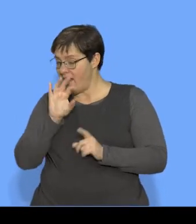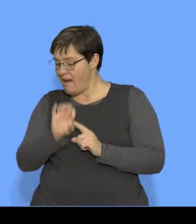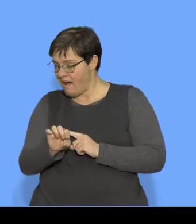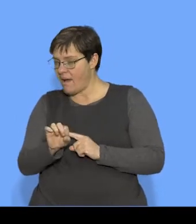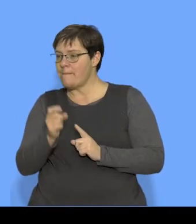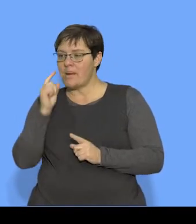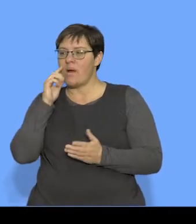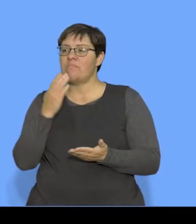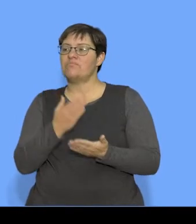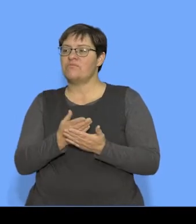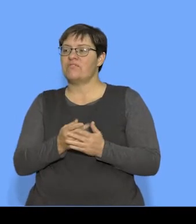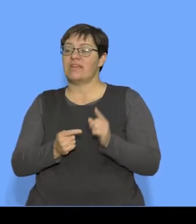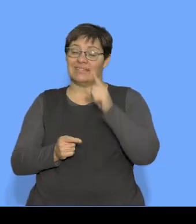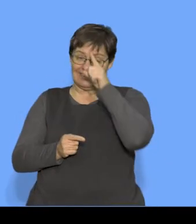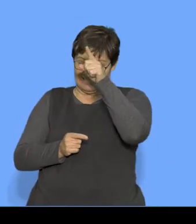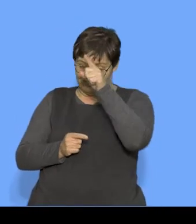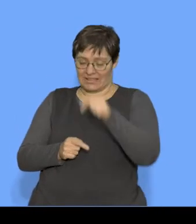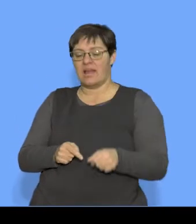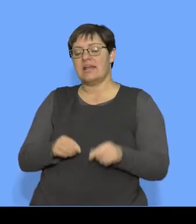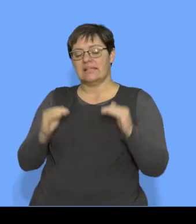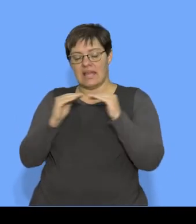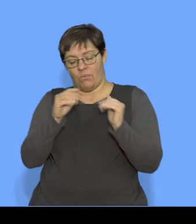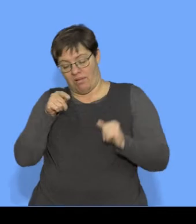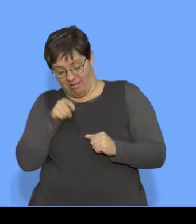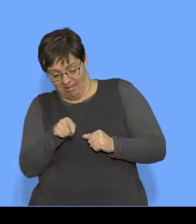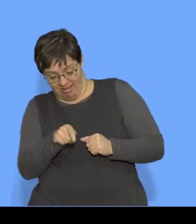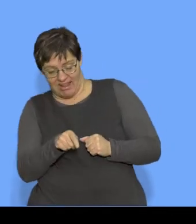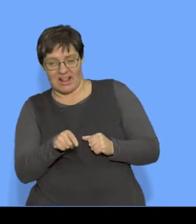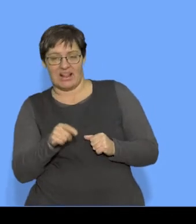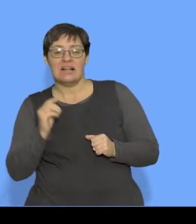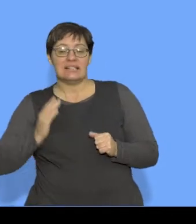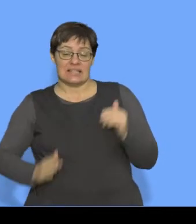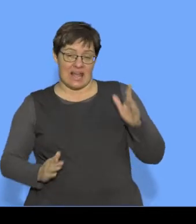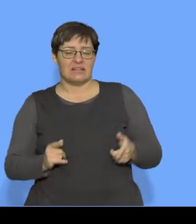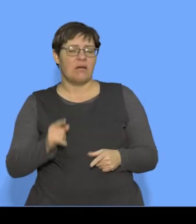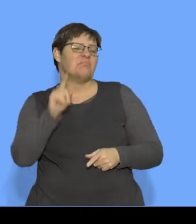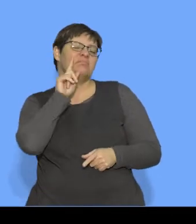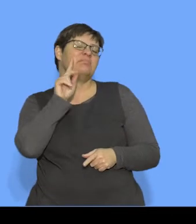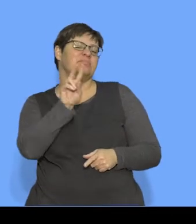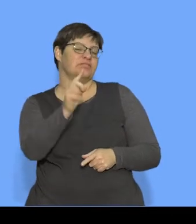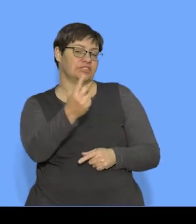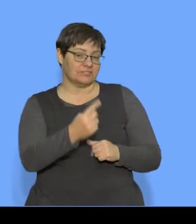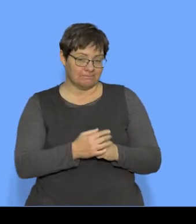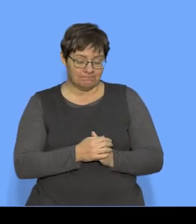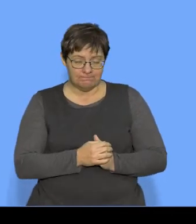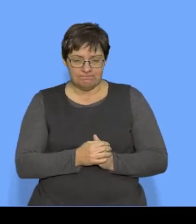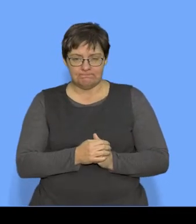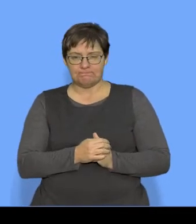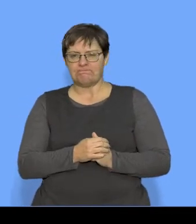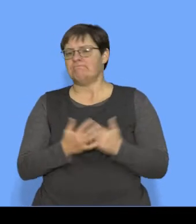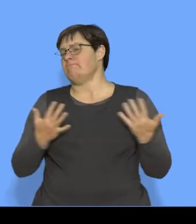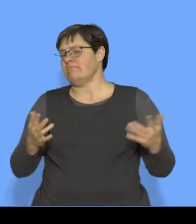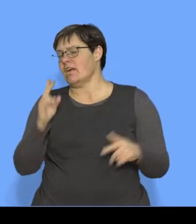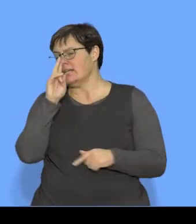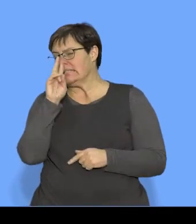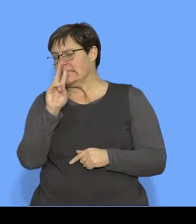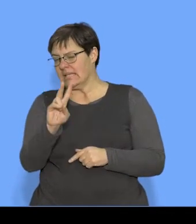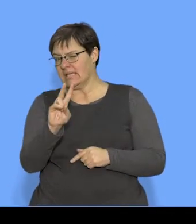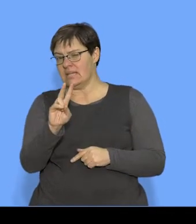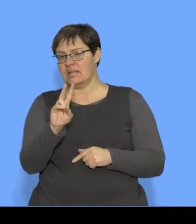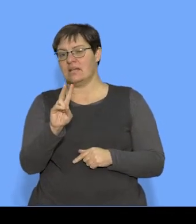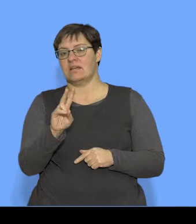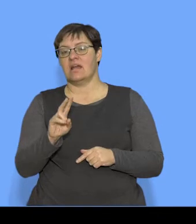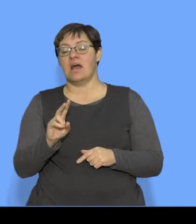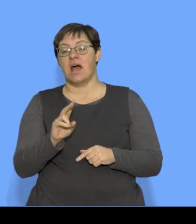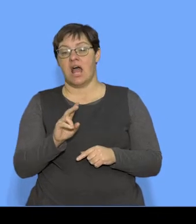also proving that this side is equals to that side, right? So let's quickly look at that. So I know that in these two